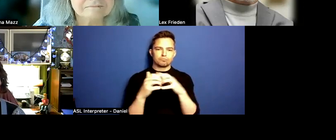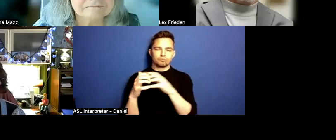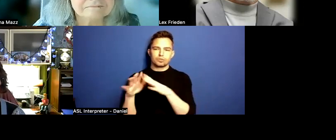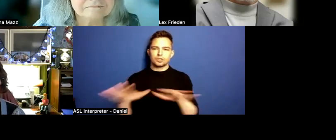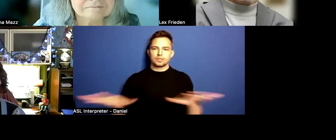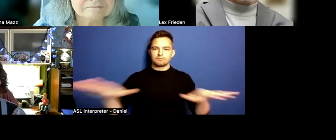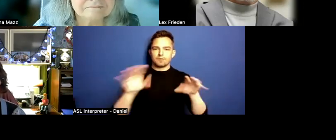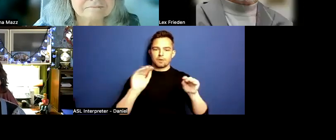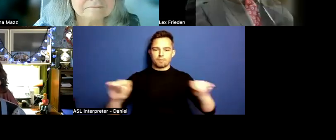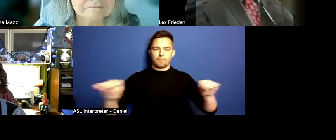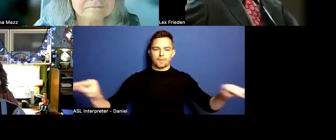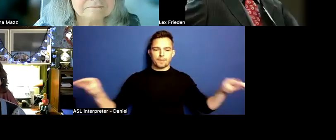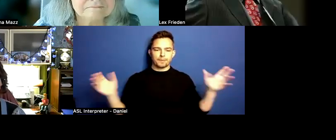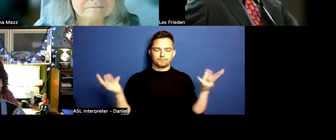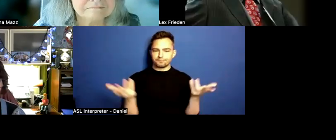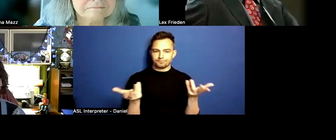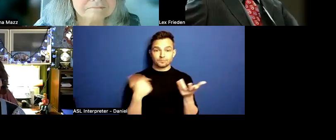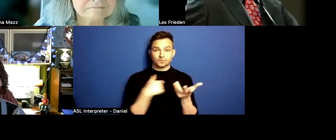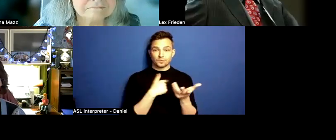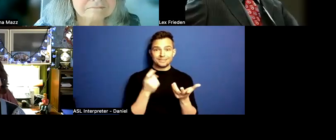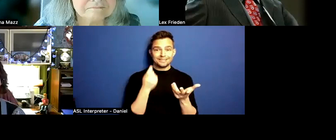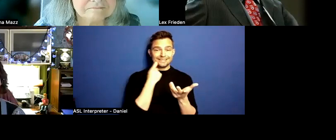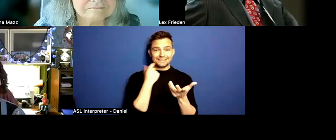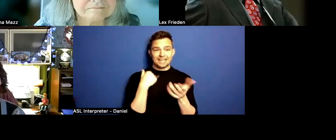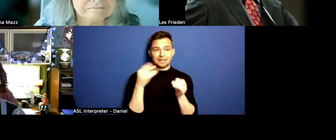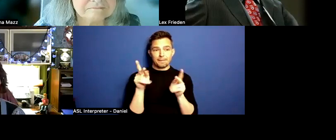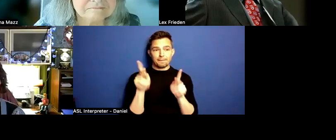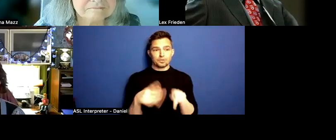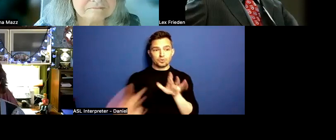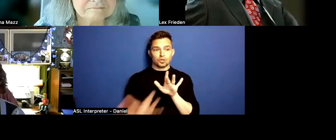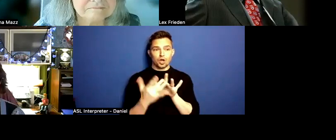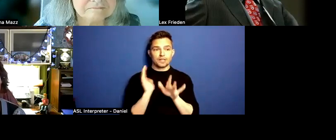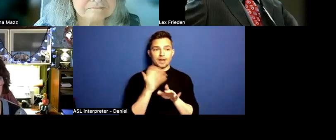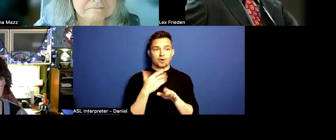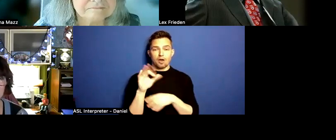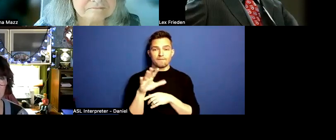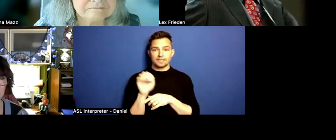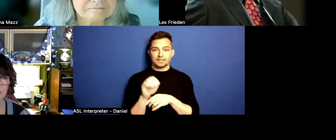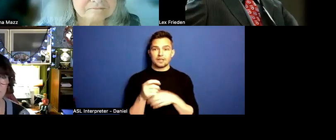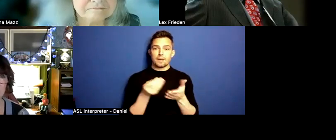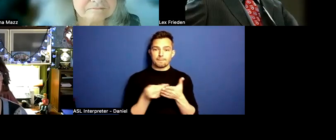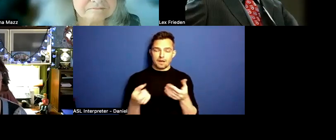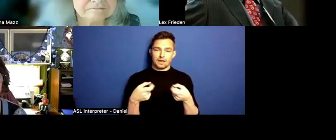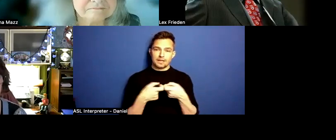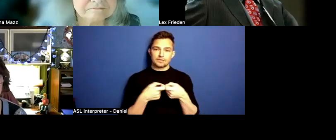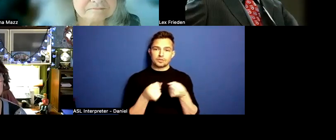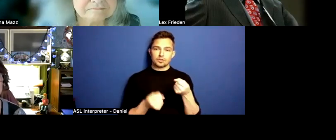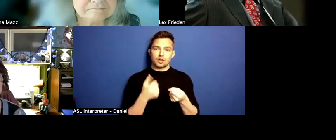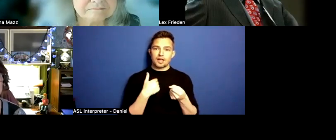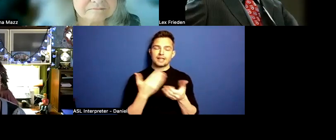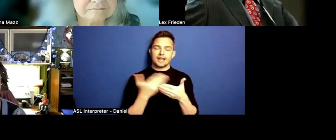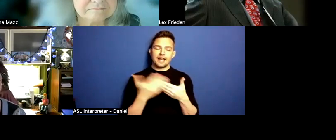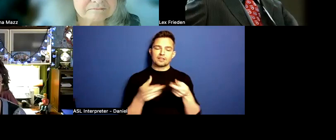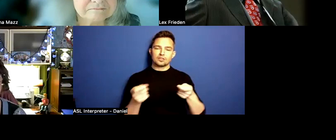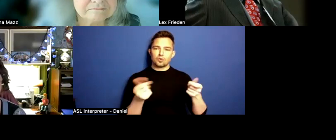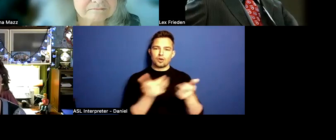over the place. And we just had an individual who contacted our office who had purchased an electric vehicle. He had it equipped with hand controls and